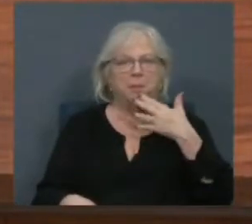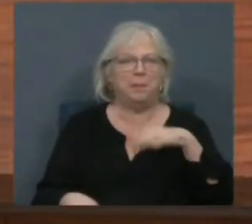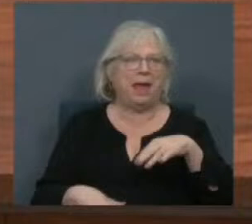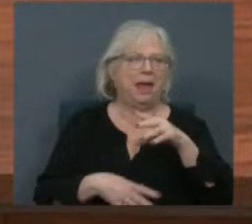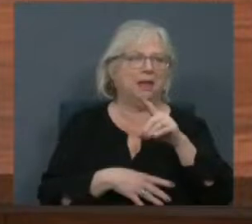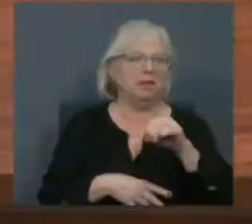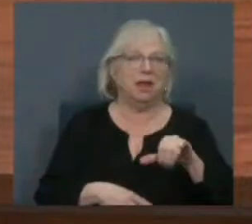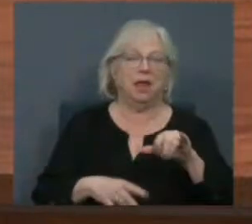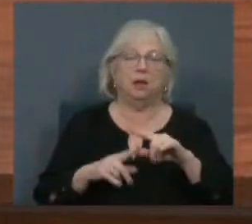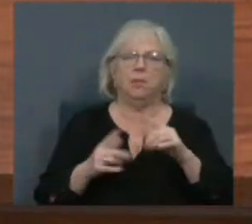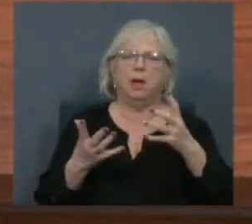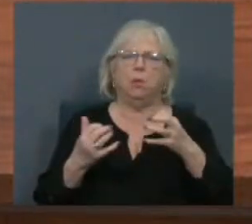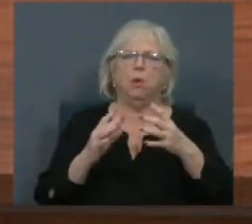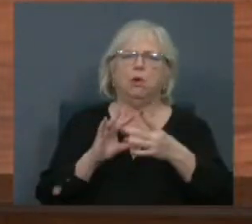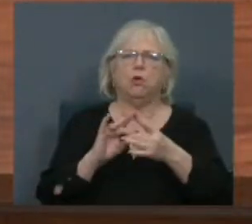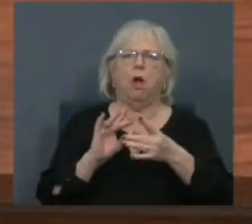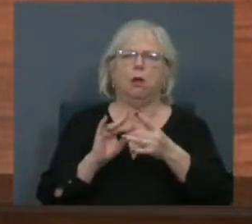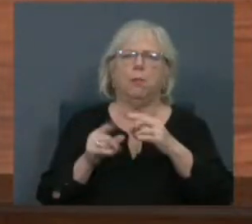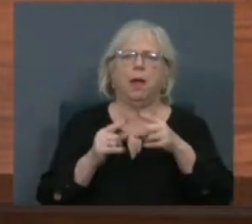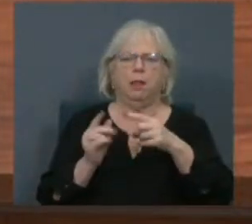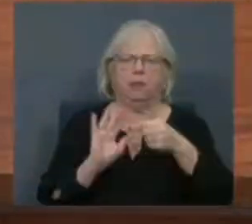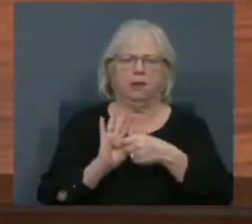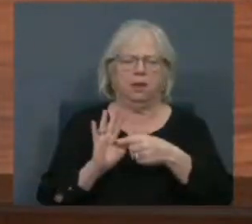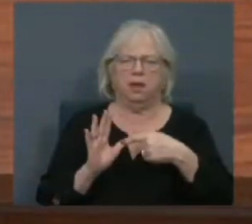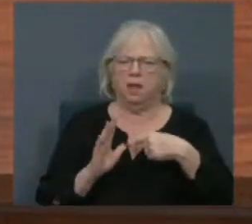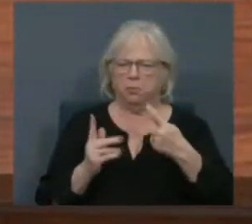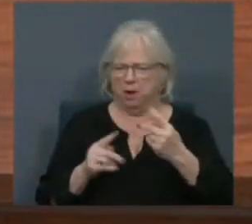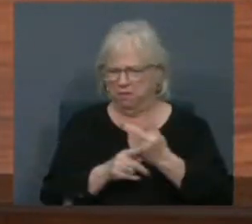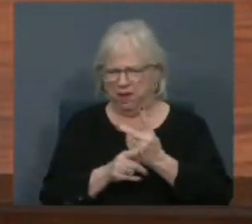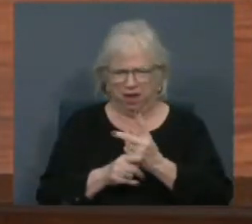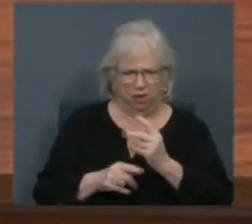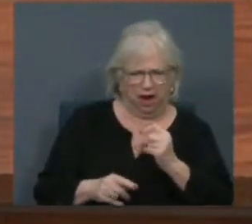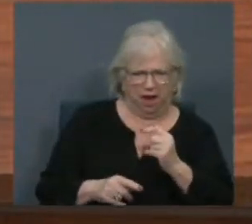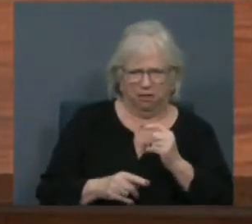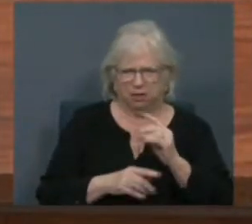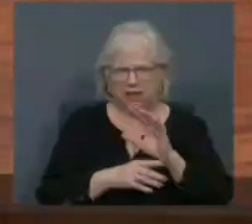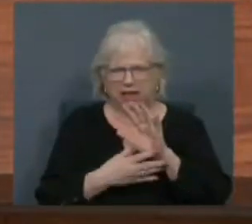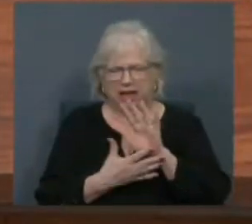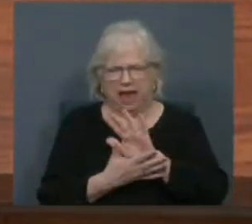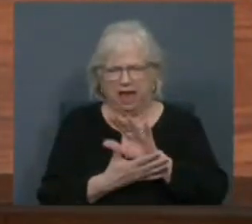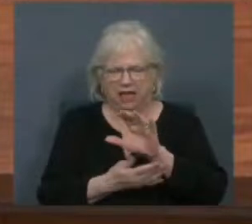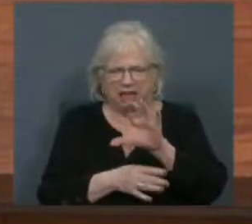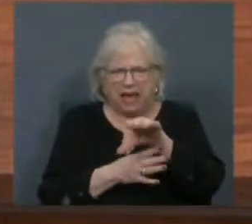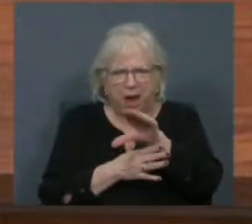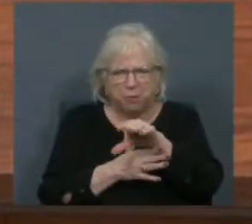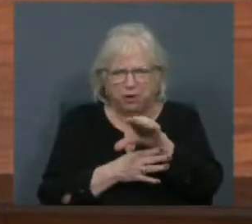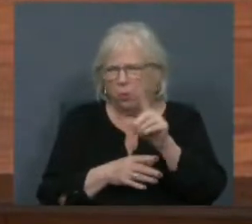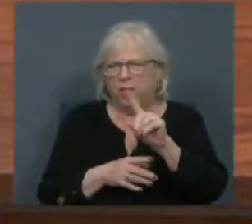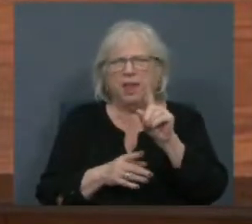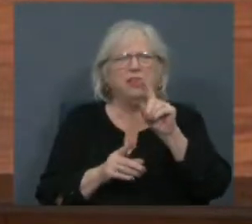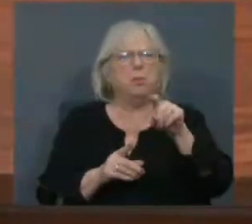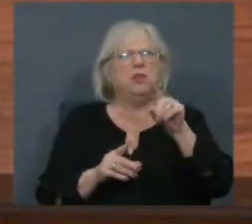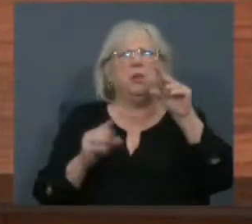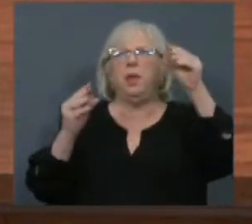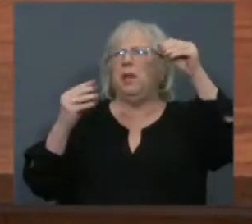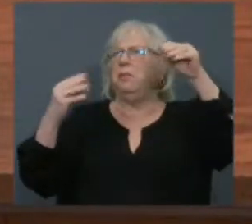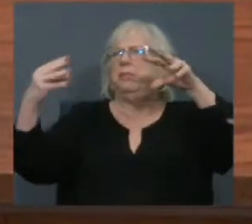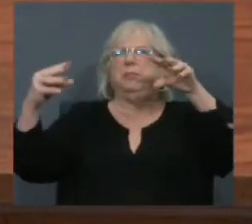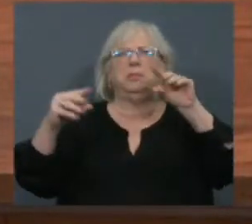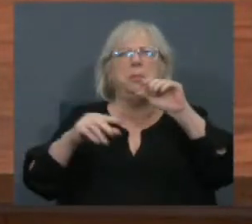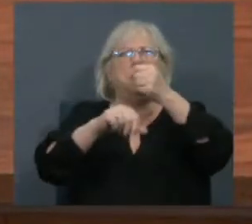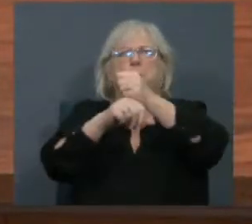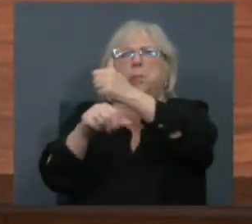talk about this because I'm trying to figure out where these cameras are supposed to be in Little Rock,